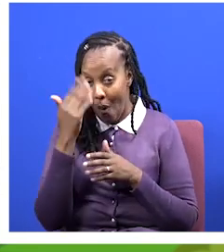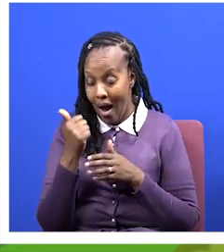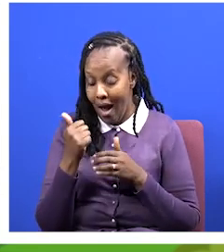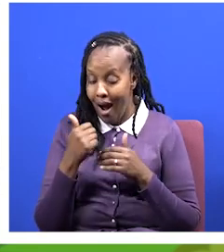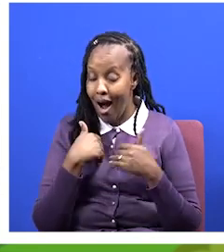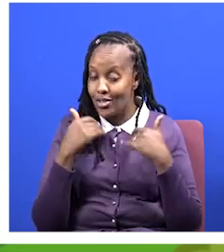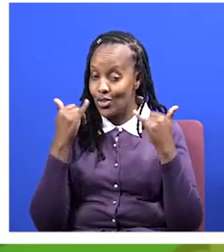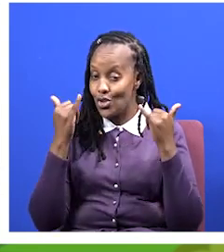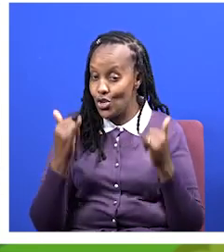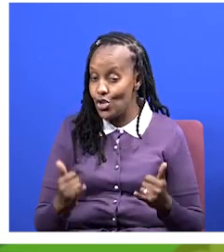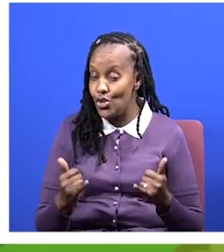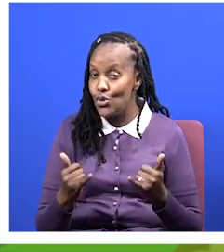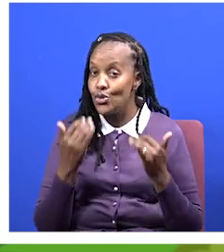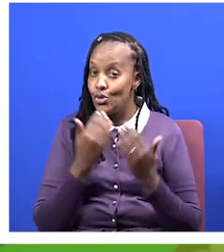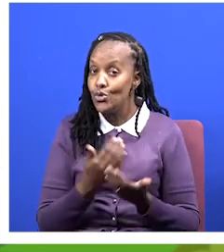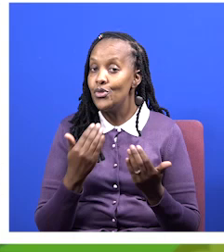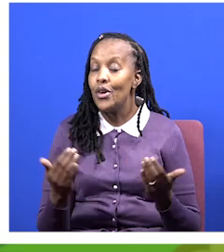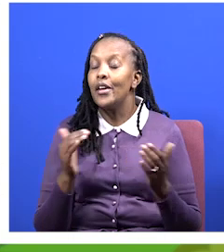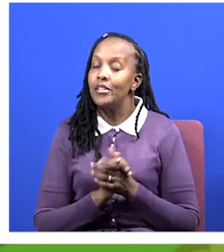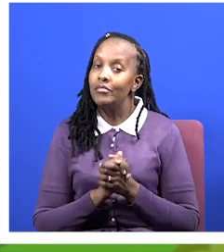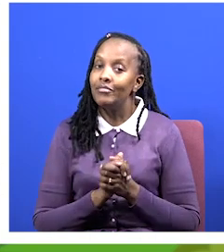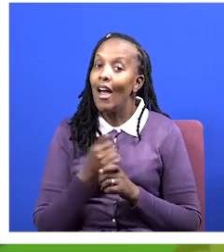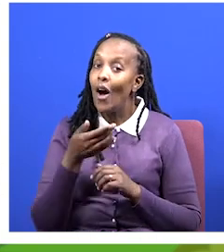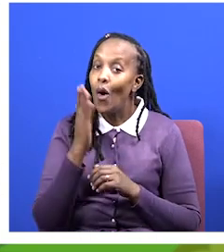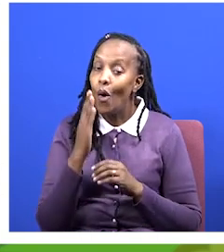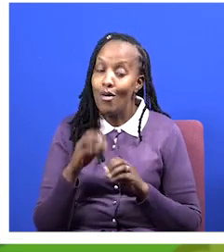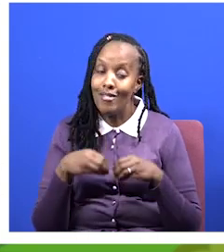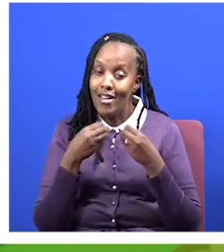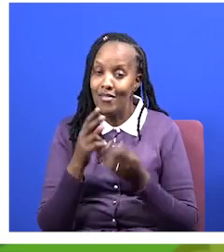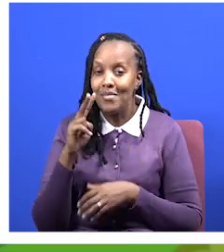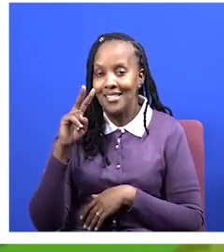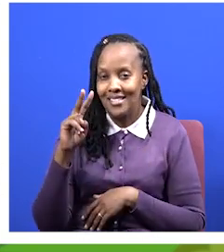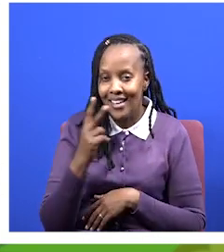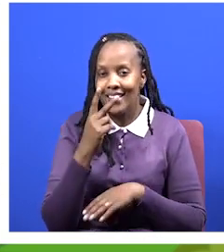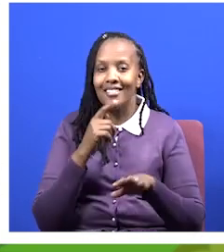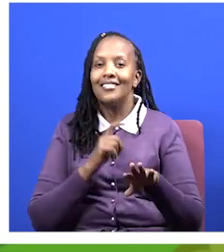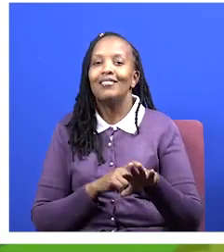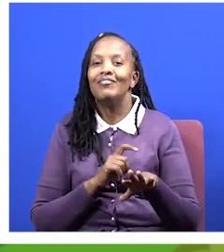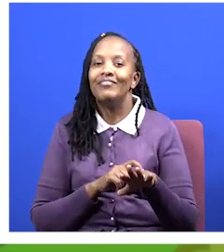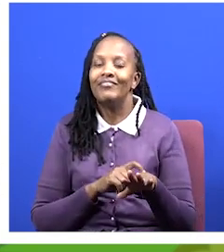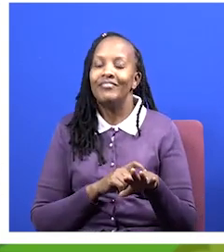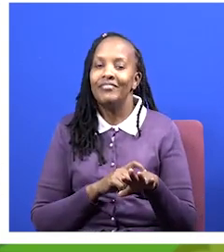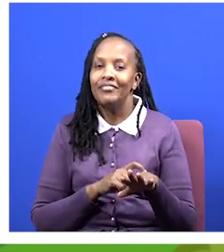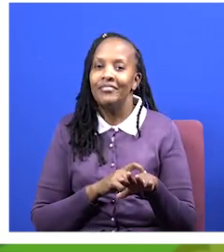has new children. He has fresh children. God gave him a second chance.